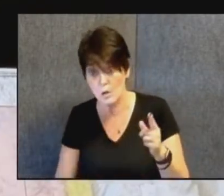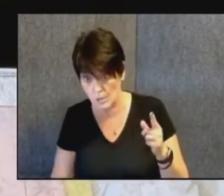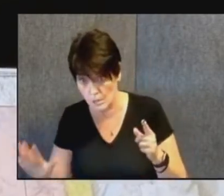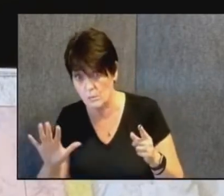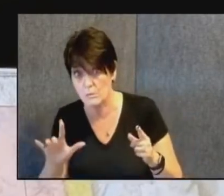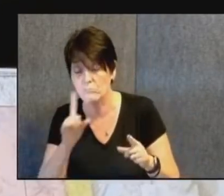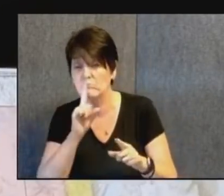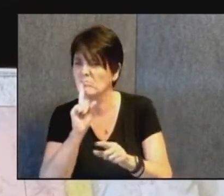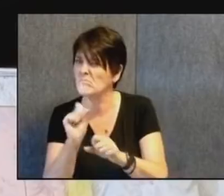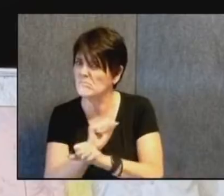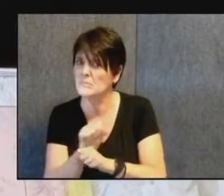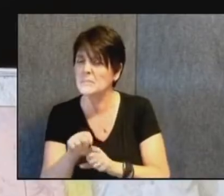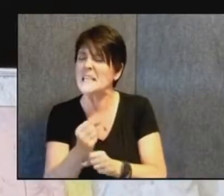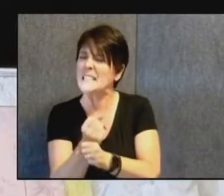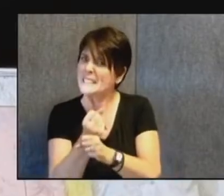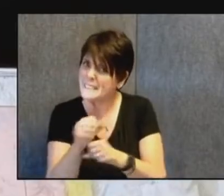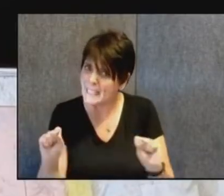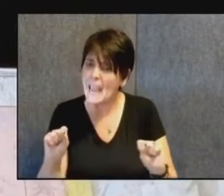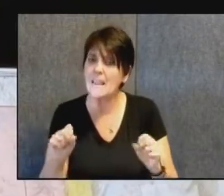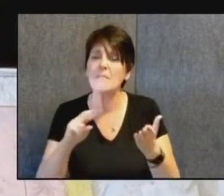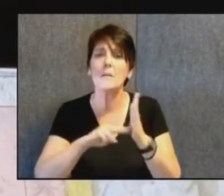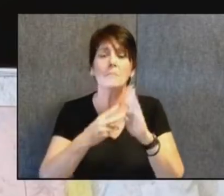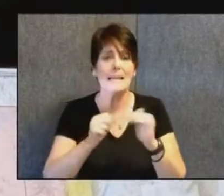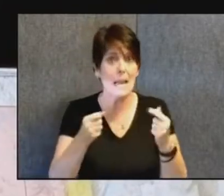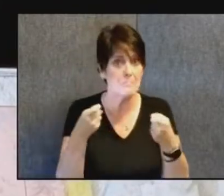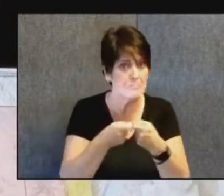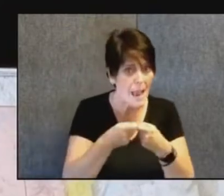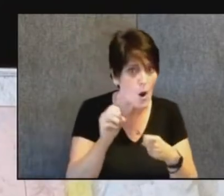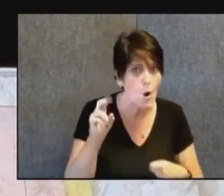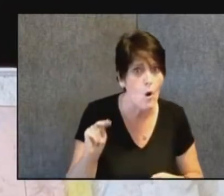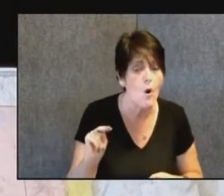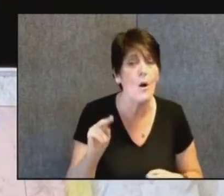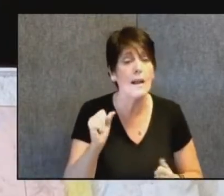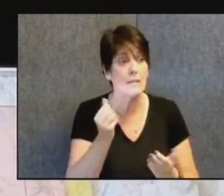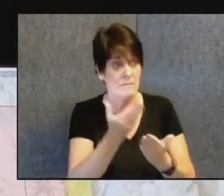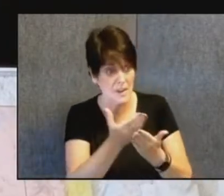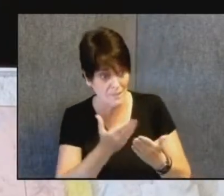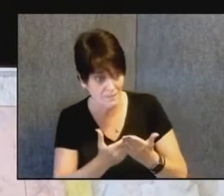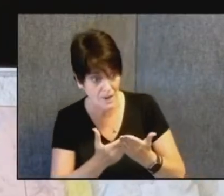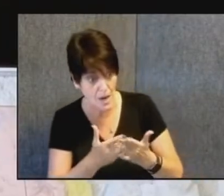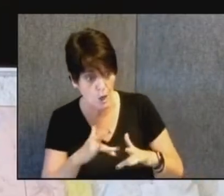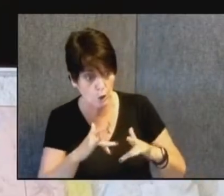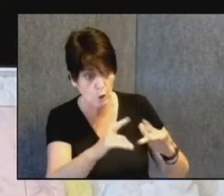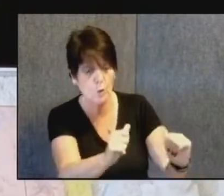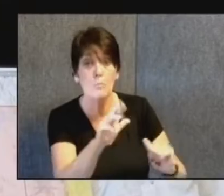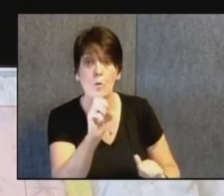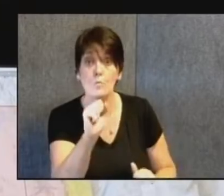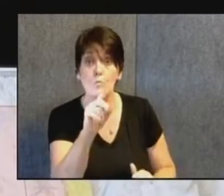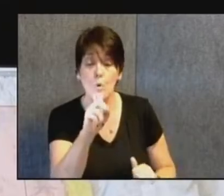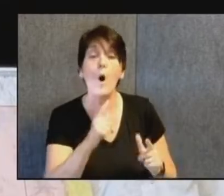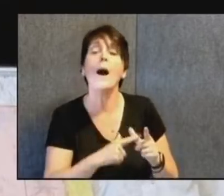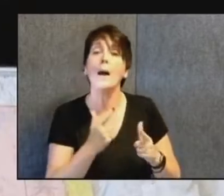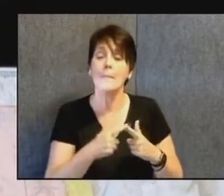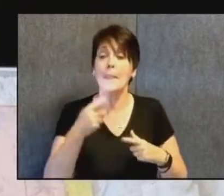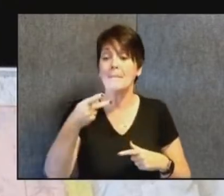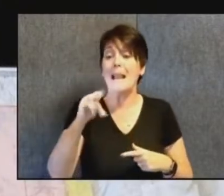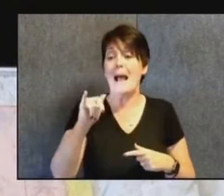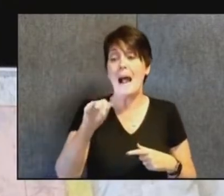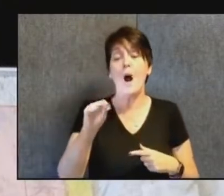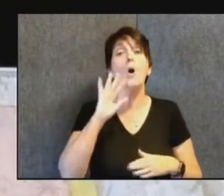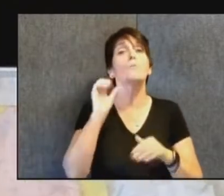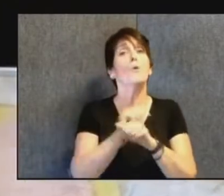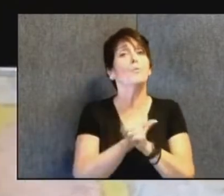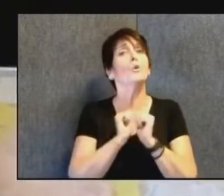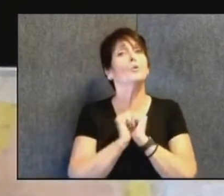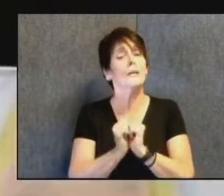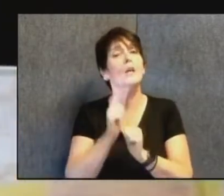it's safe. So in other words, we're able to get some utilities on, we're able to verify the roads are clear. At that point, the PIOs will work